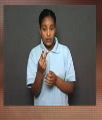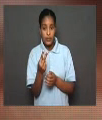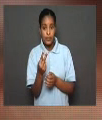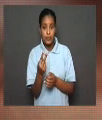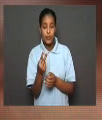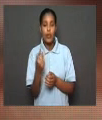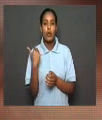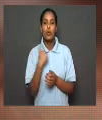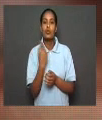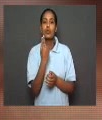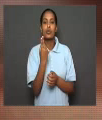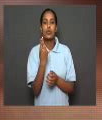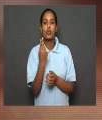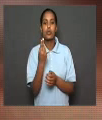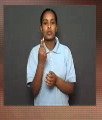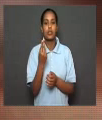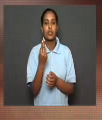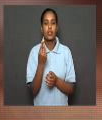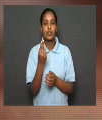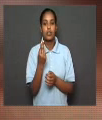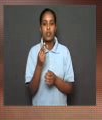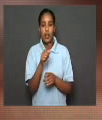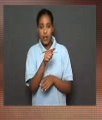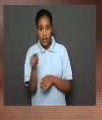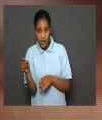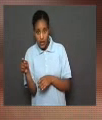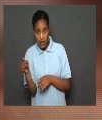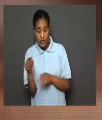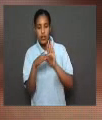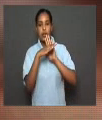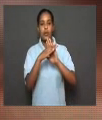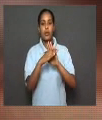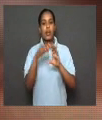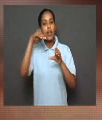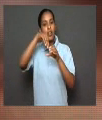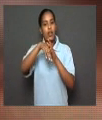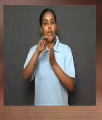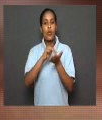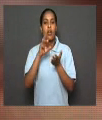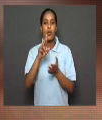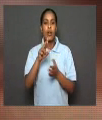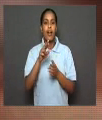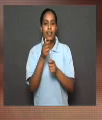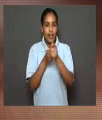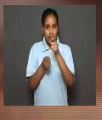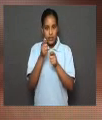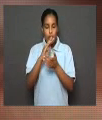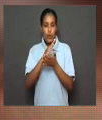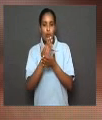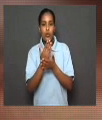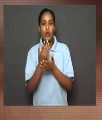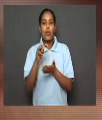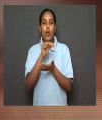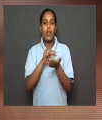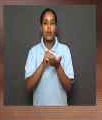here, we used a dashed line to represent the intermolecular attraction